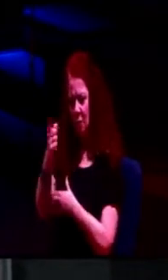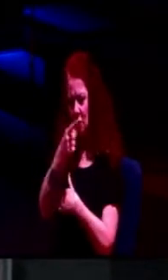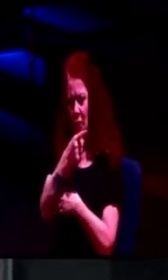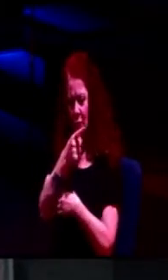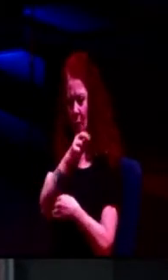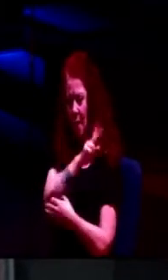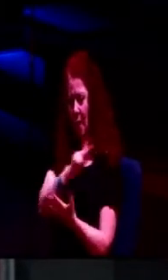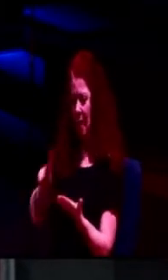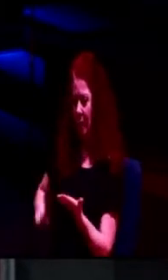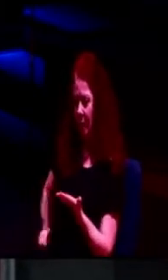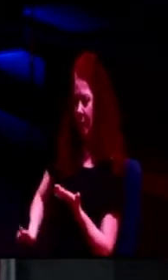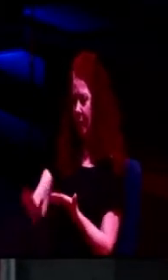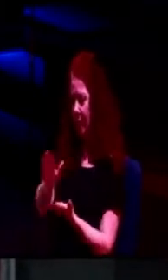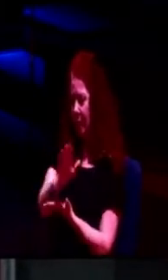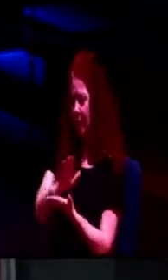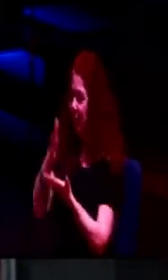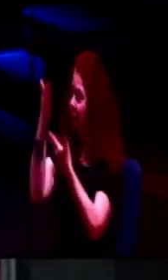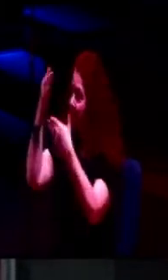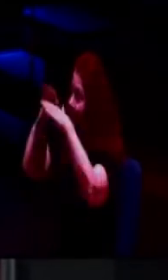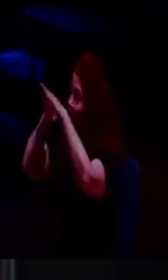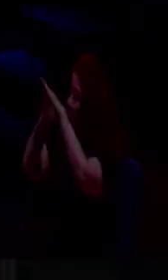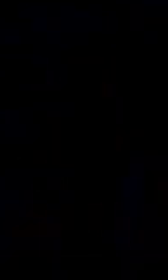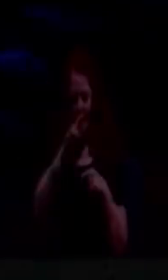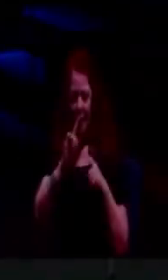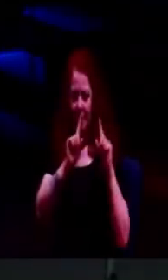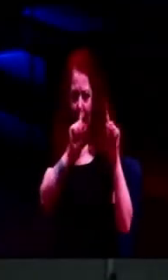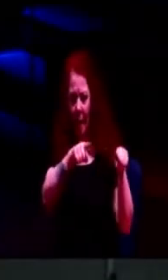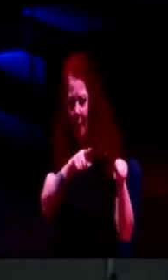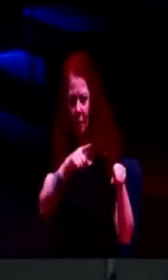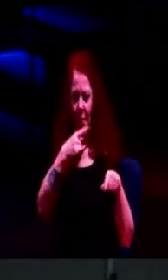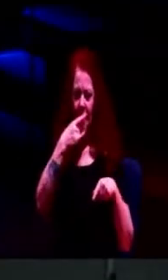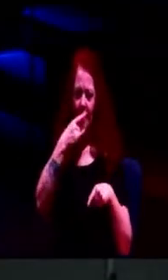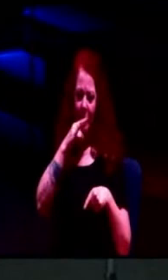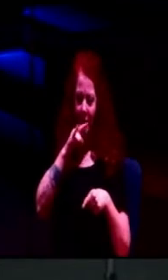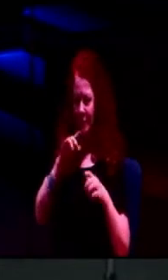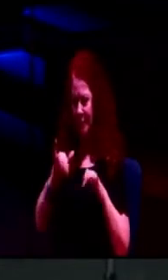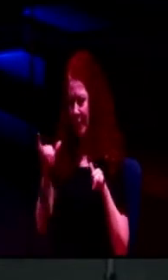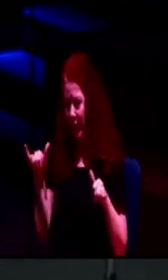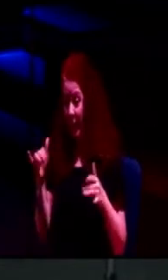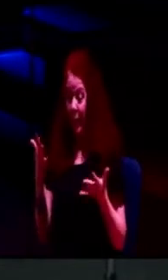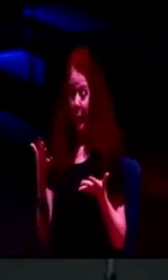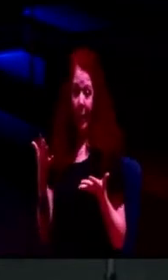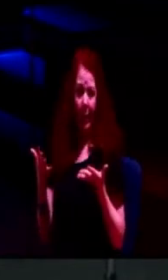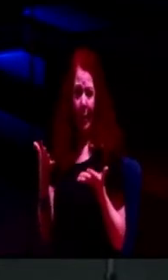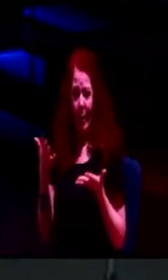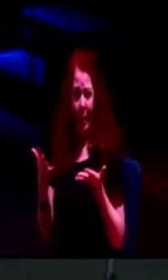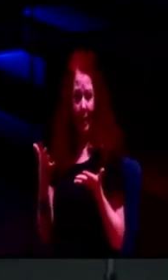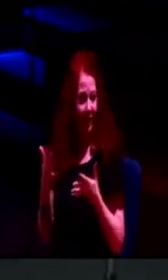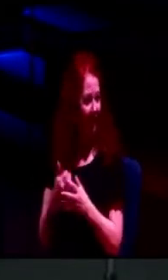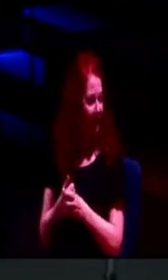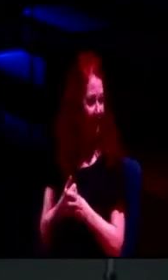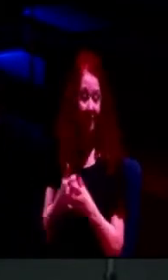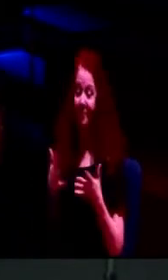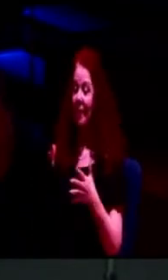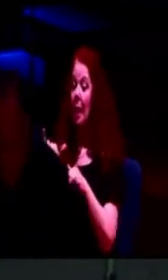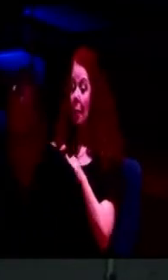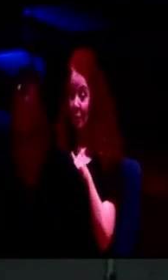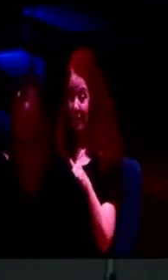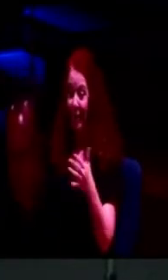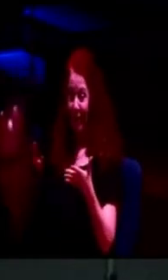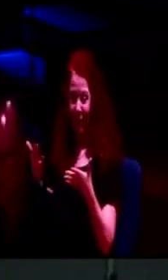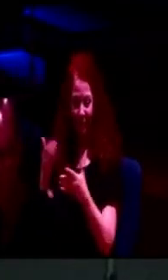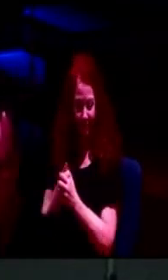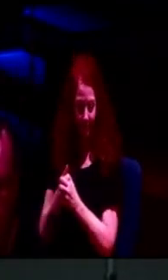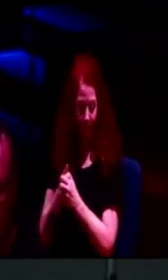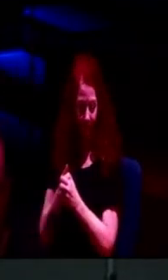kingdom of heaven has incredible value. Just want to give you an opportunity. I'm going to ask you to bow your heads and pray, and I'm going to pray and let you hear. But if you're somebody here